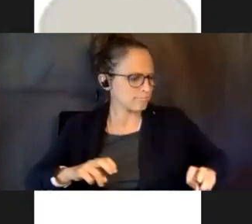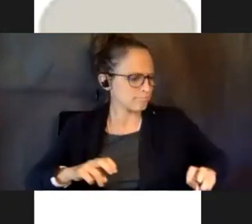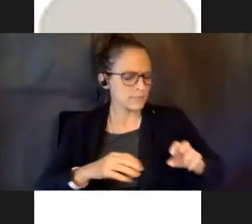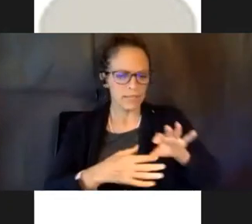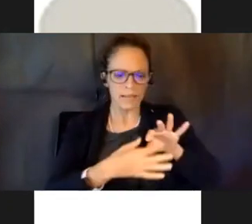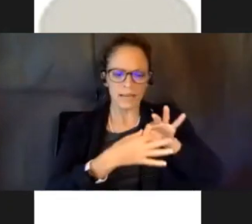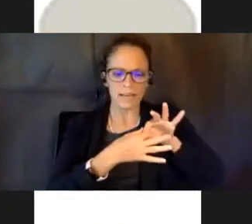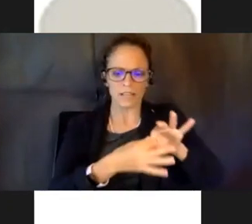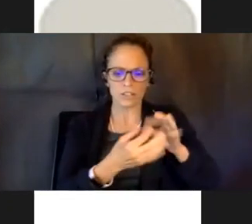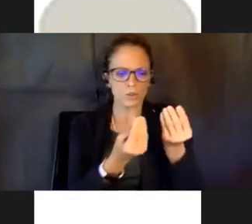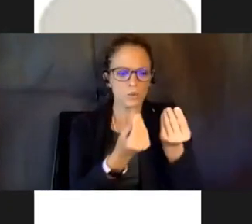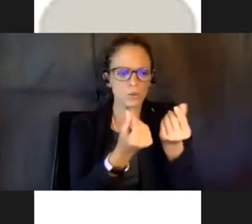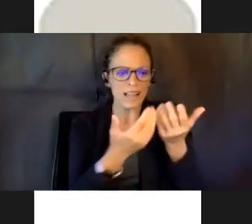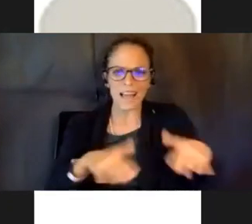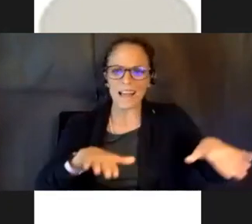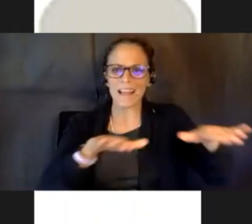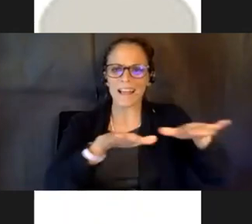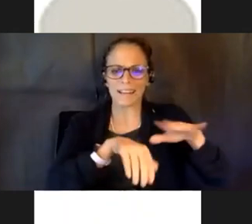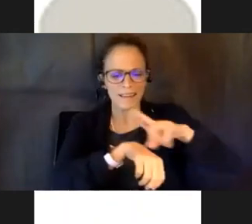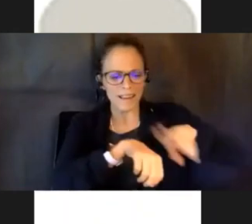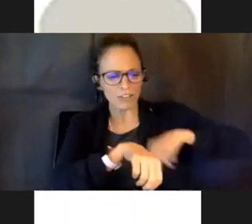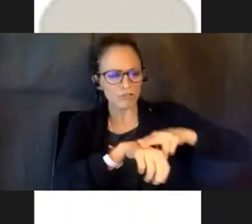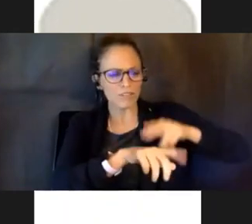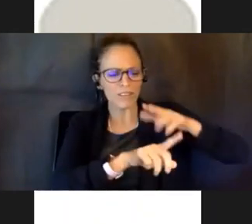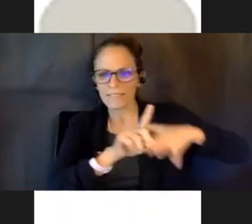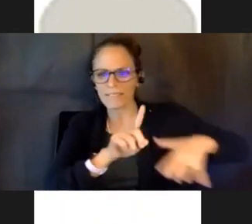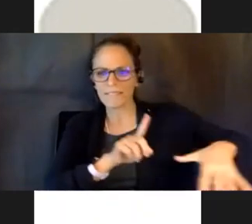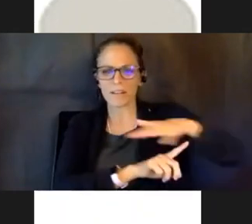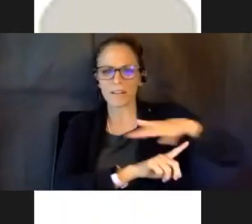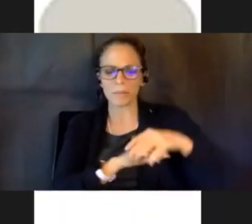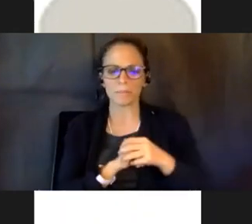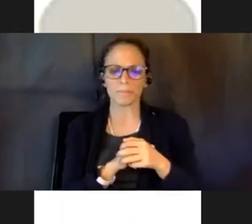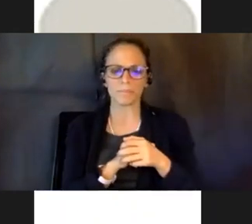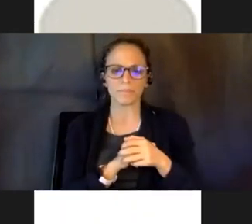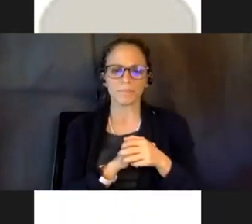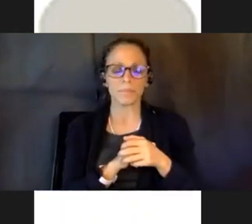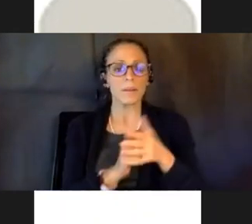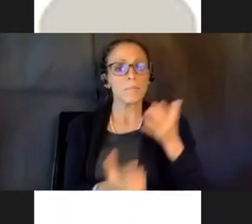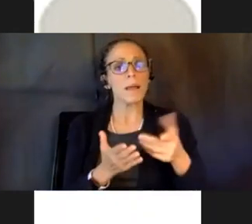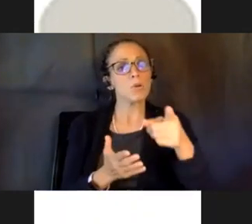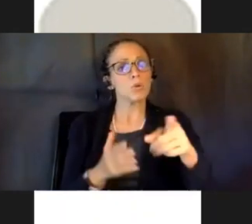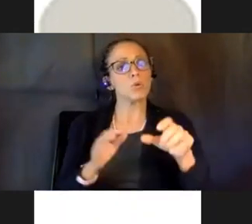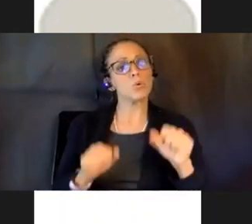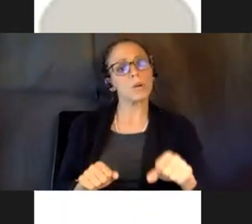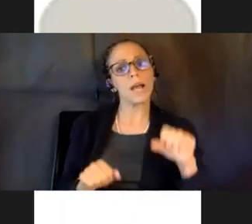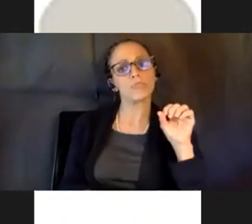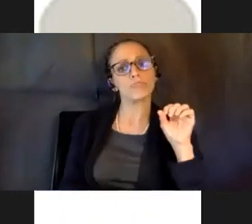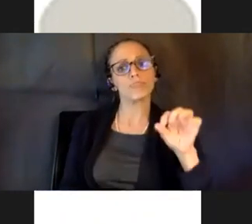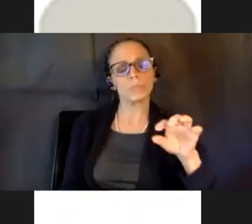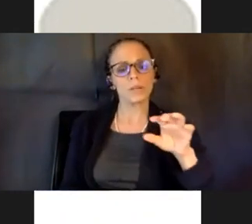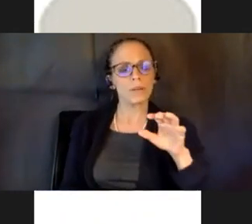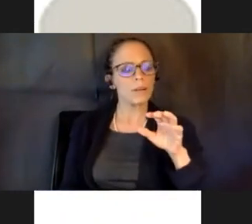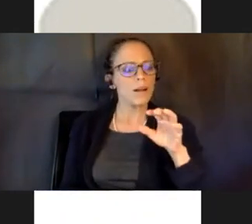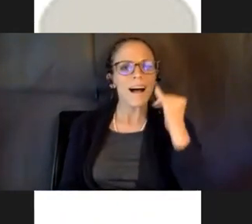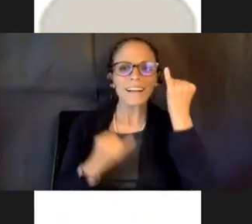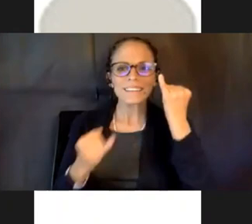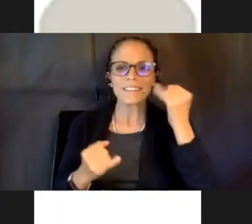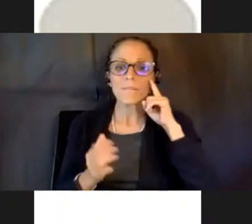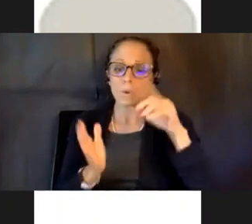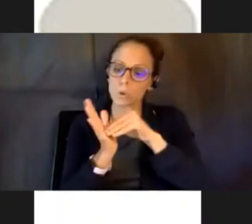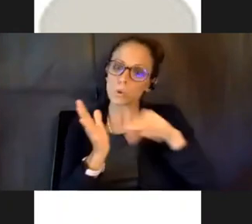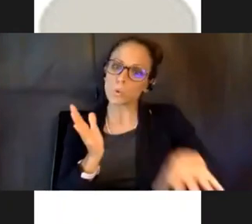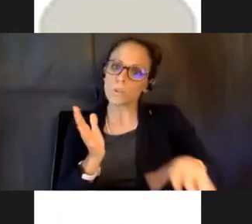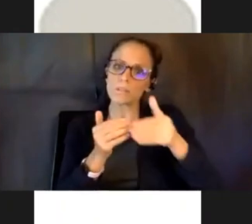closing thoughts with our students about the kind of work that they could be engaging in to move this movement forward. So